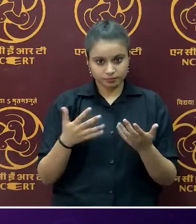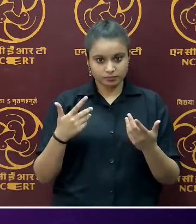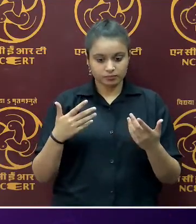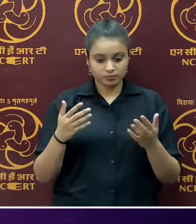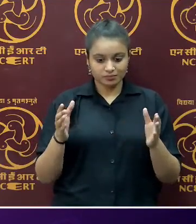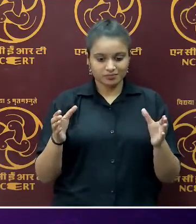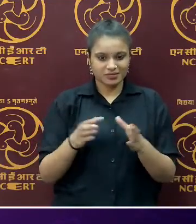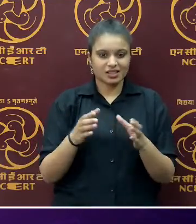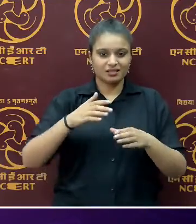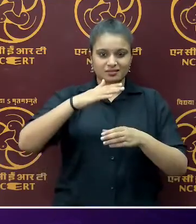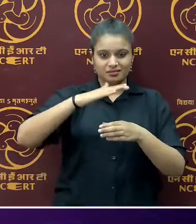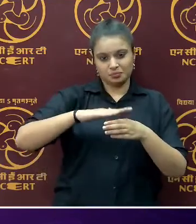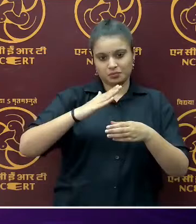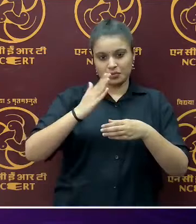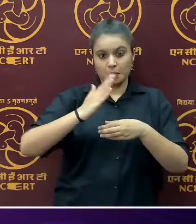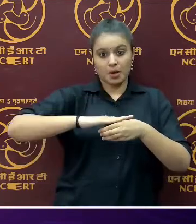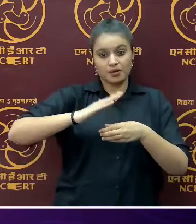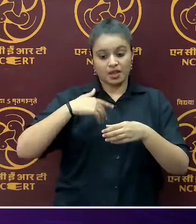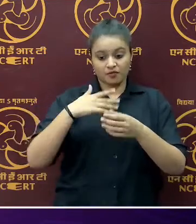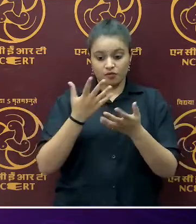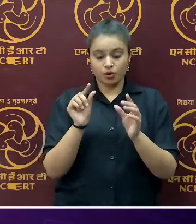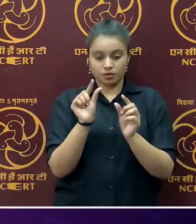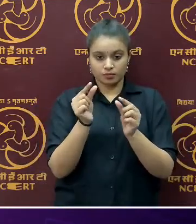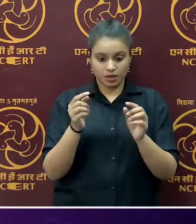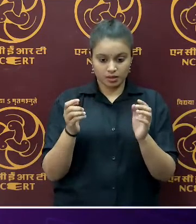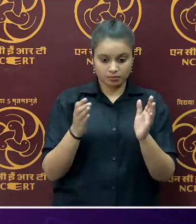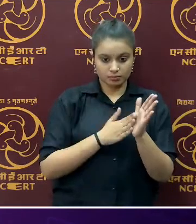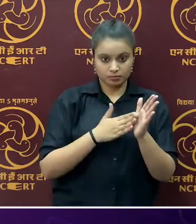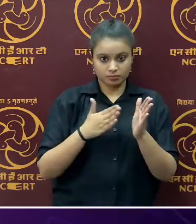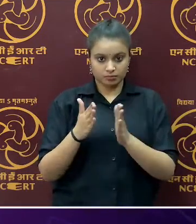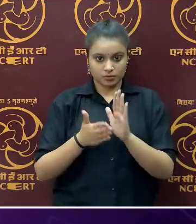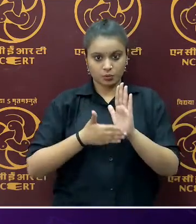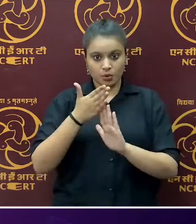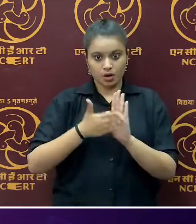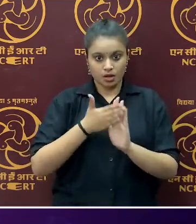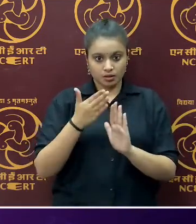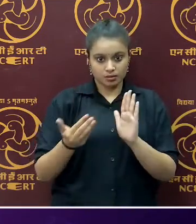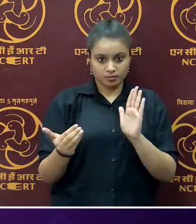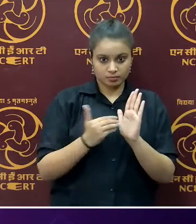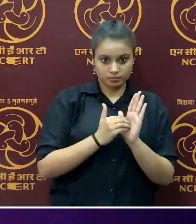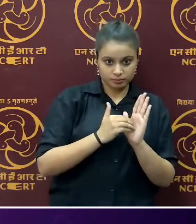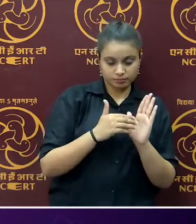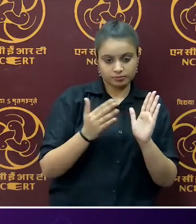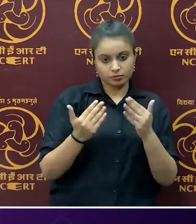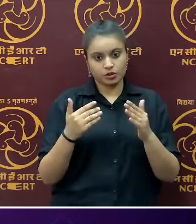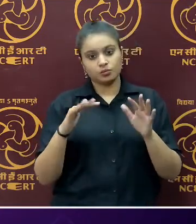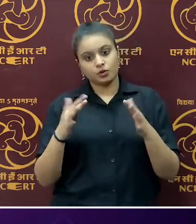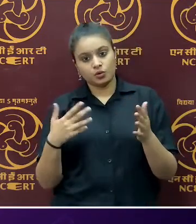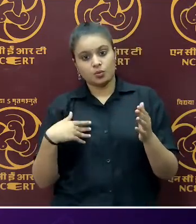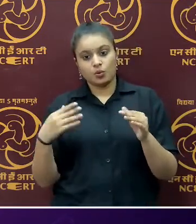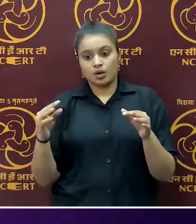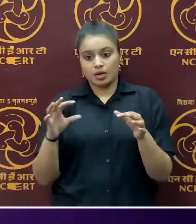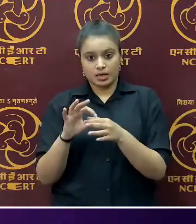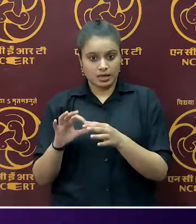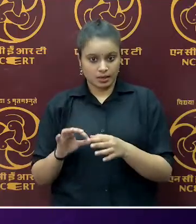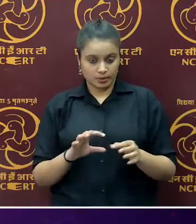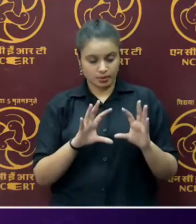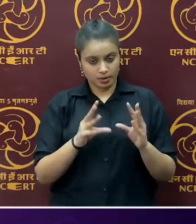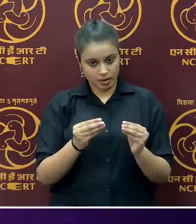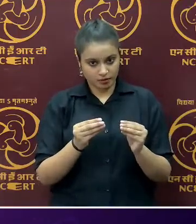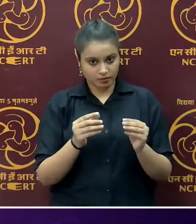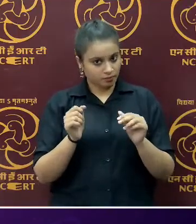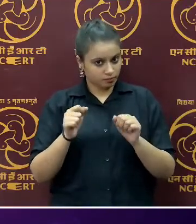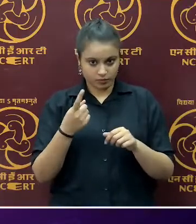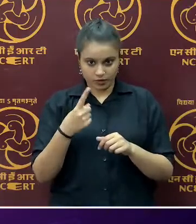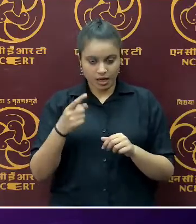closed container. So the particles will hit each other also, and they will hit the walls of the containers also,